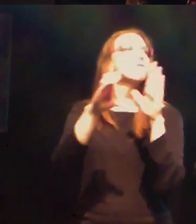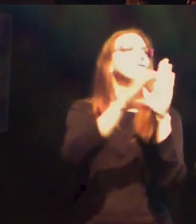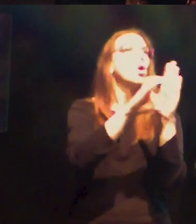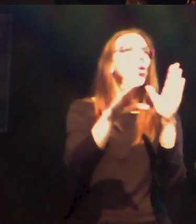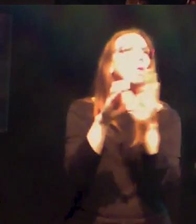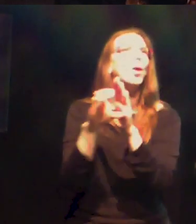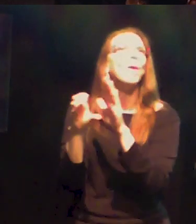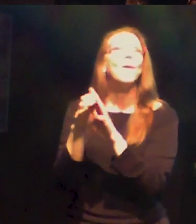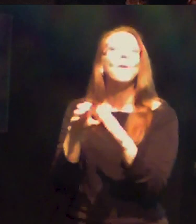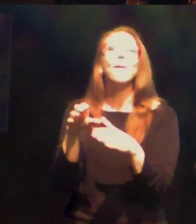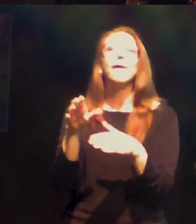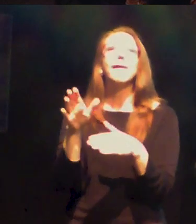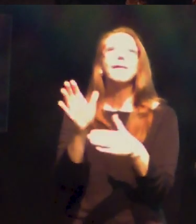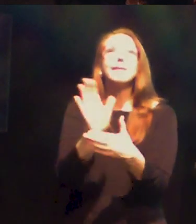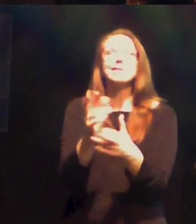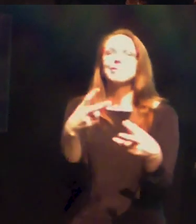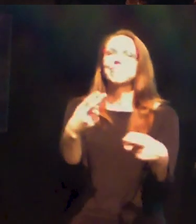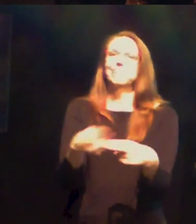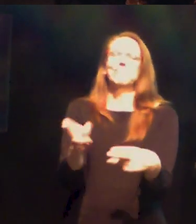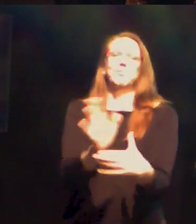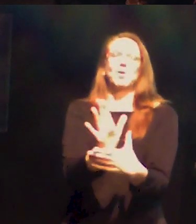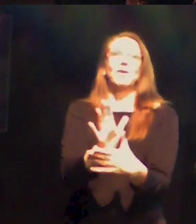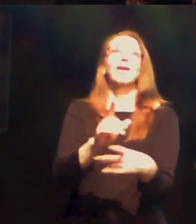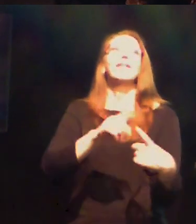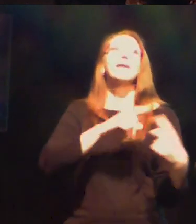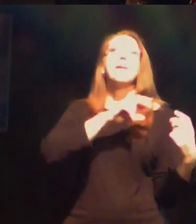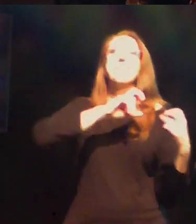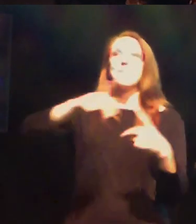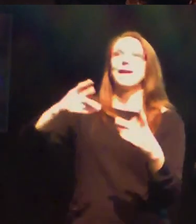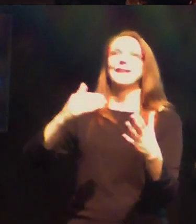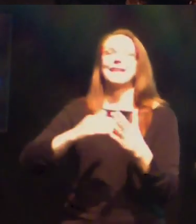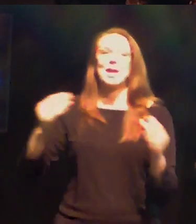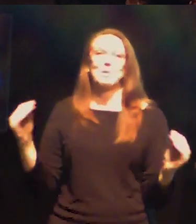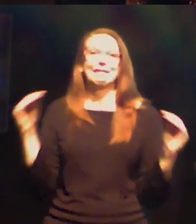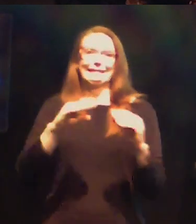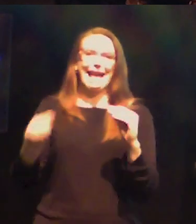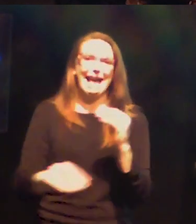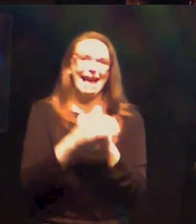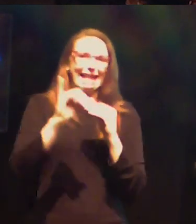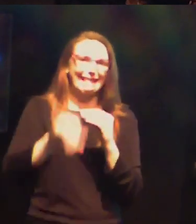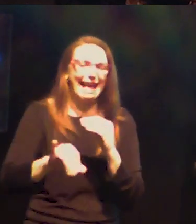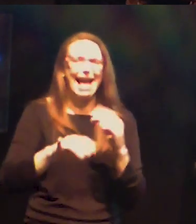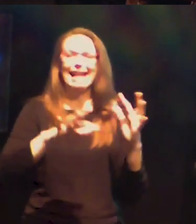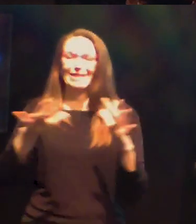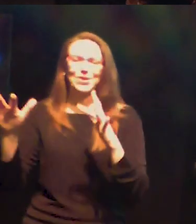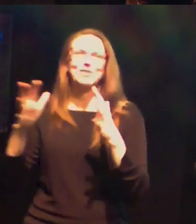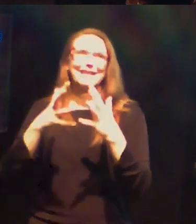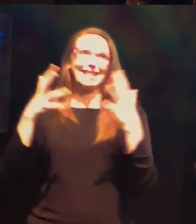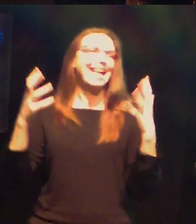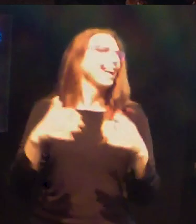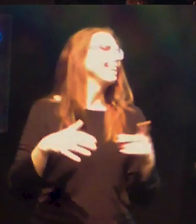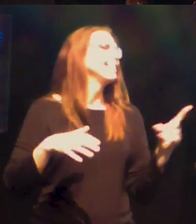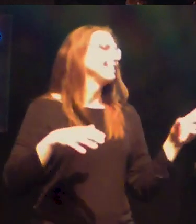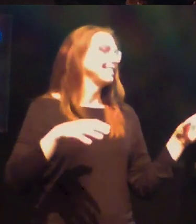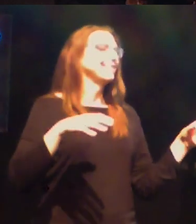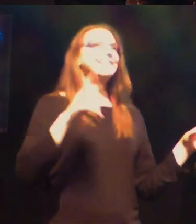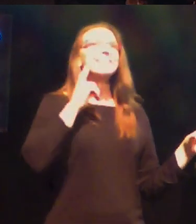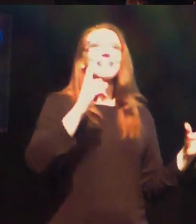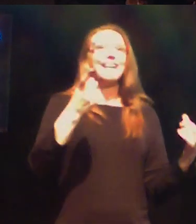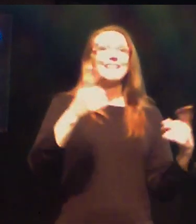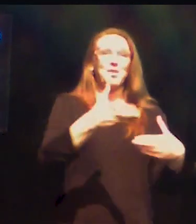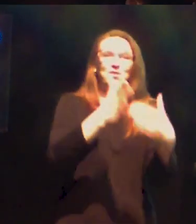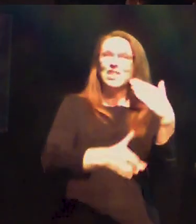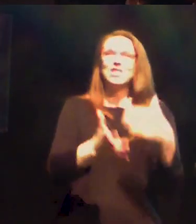clip of her as a young girl. And then we had to go back and we edited all that in. And, you know, so anyways. Yeah, film was done a long time